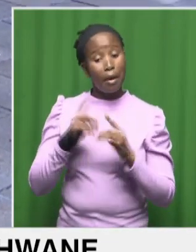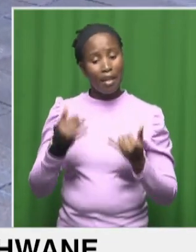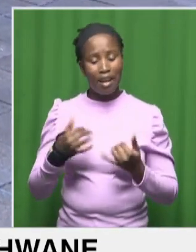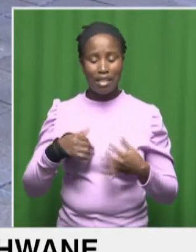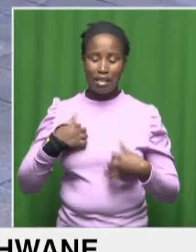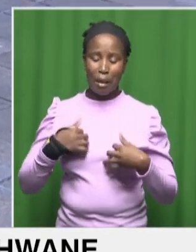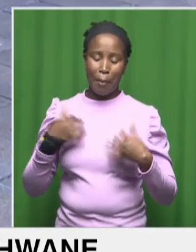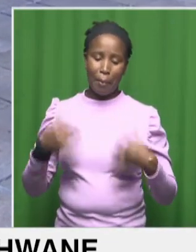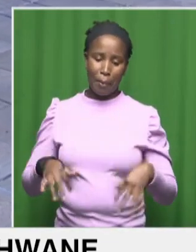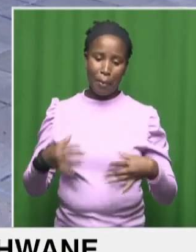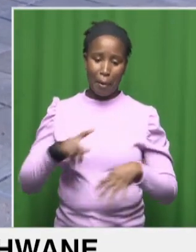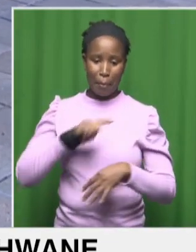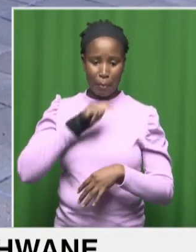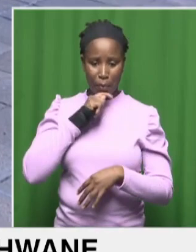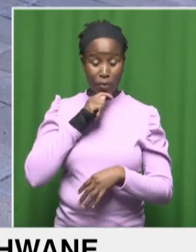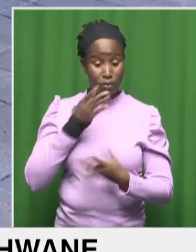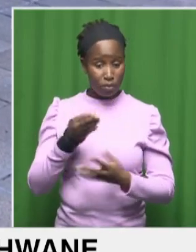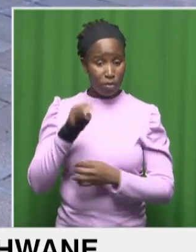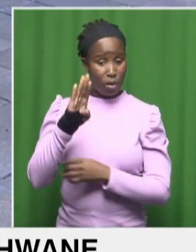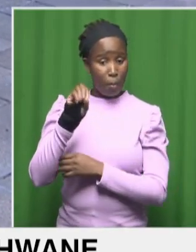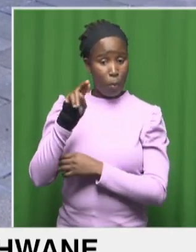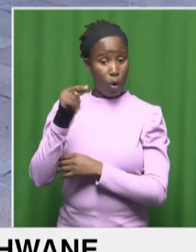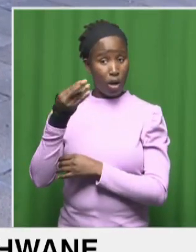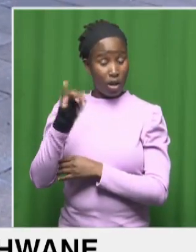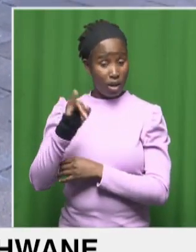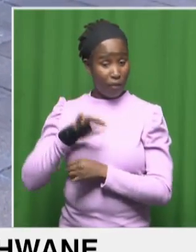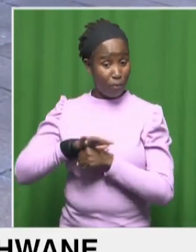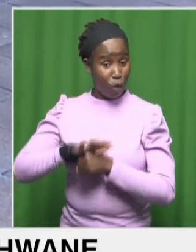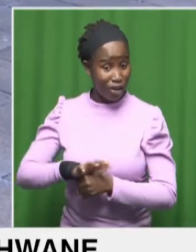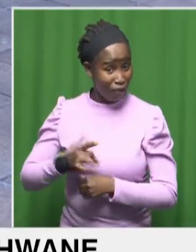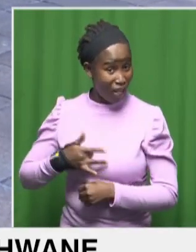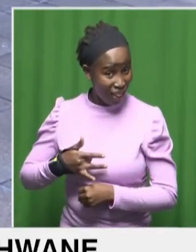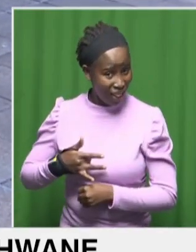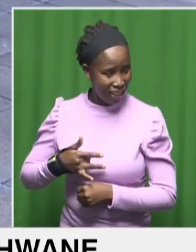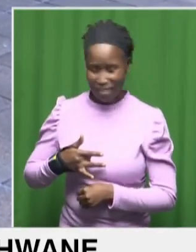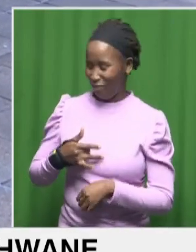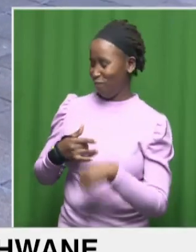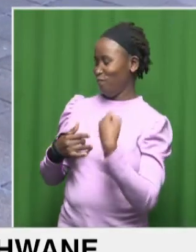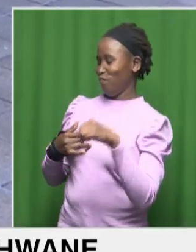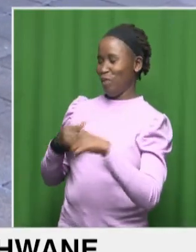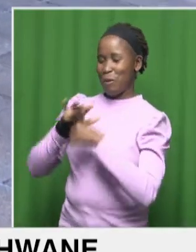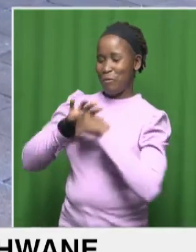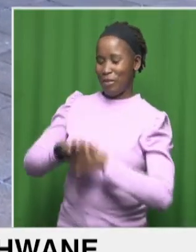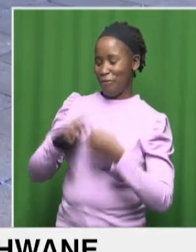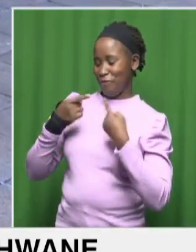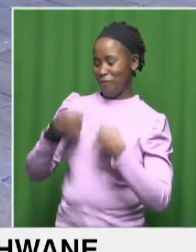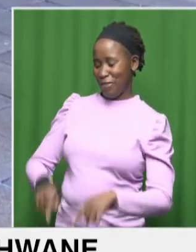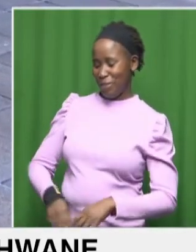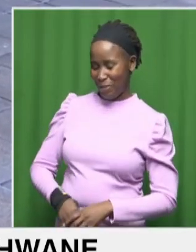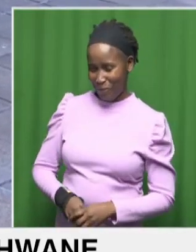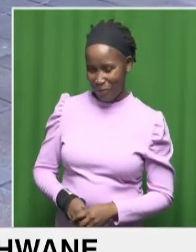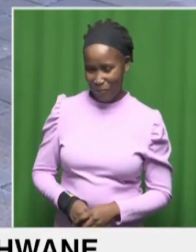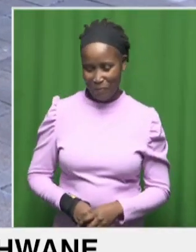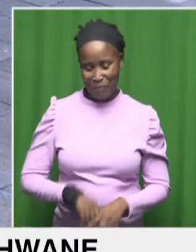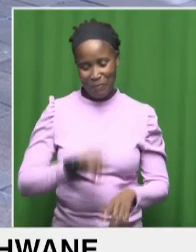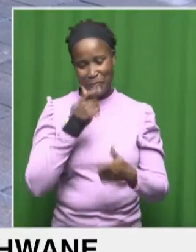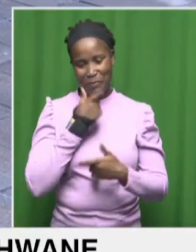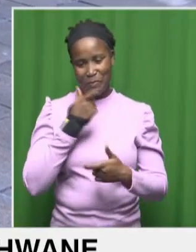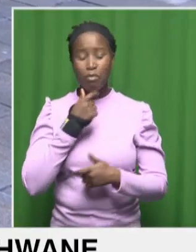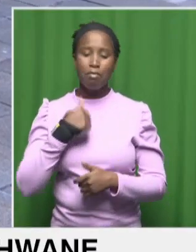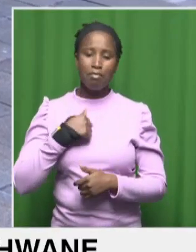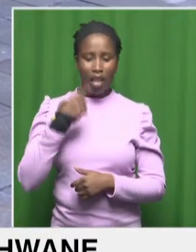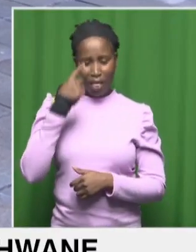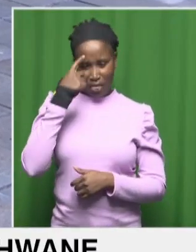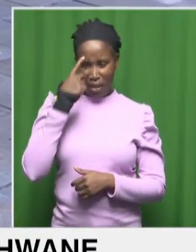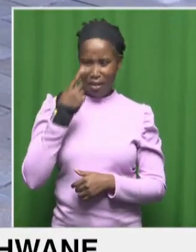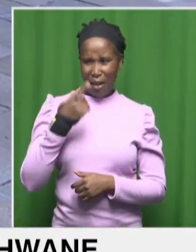morning. Bongi, pressure? Are we feeling No it? pressure. No pressure. I think it's actually awkward to